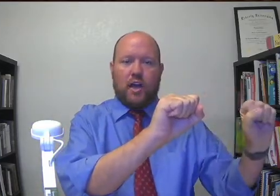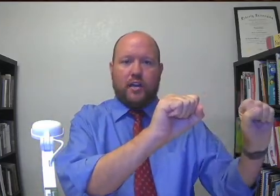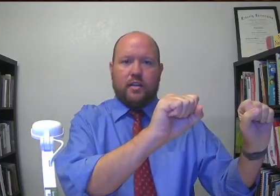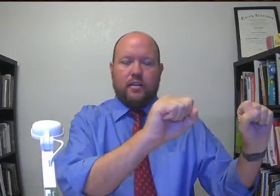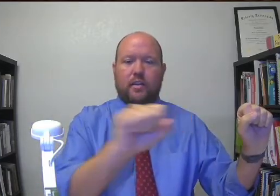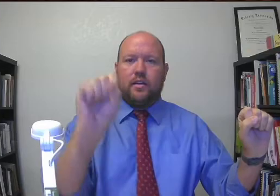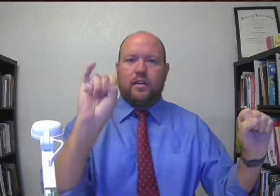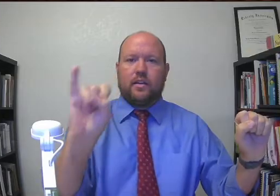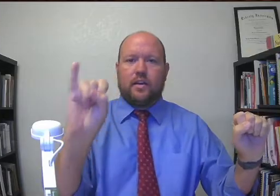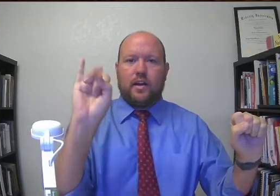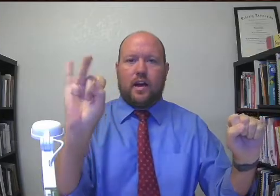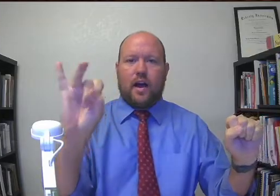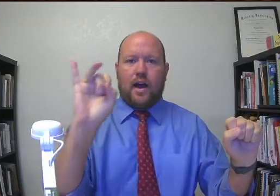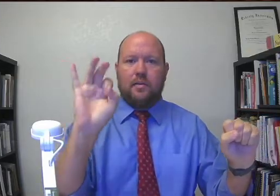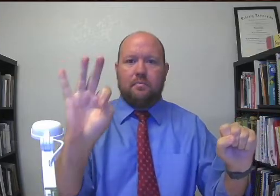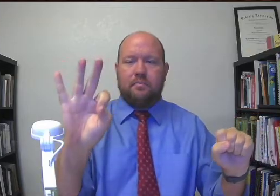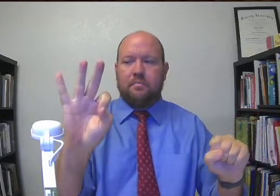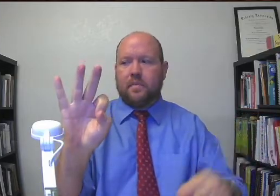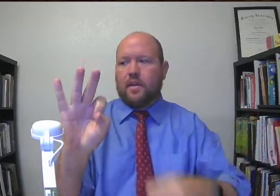Com-bi-na-tion.